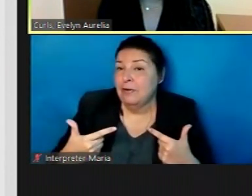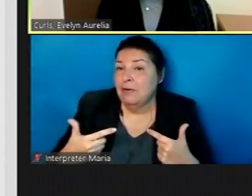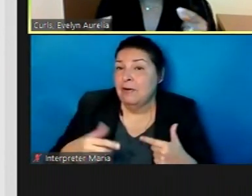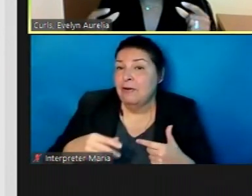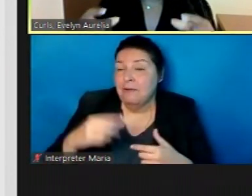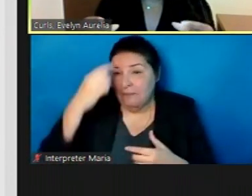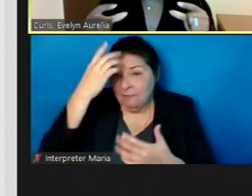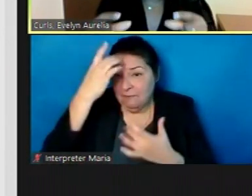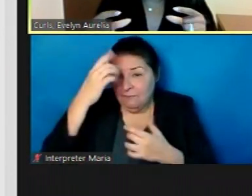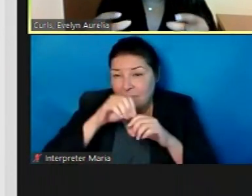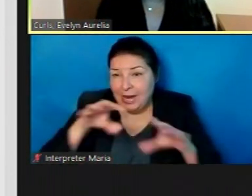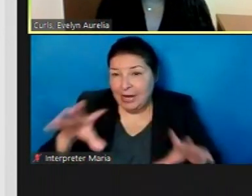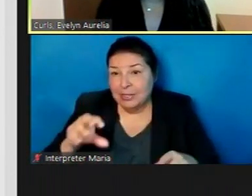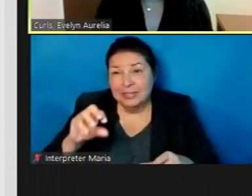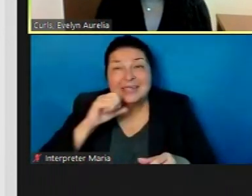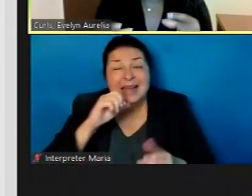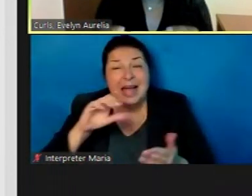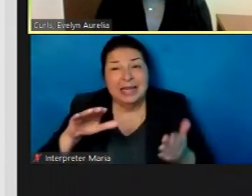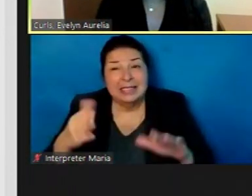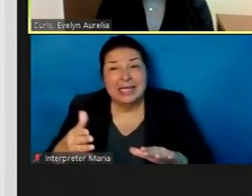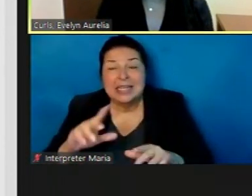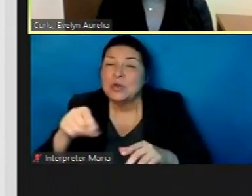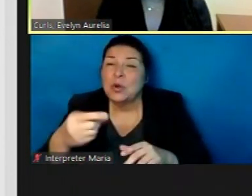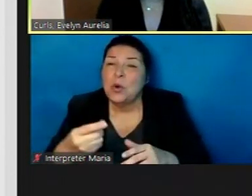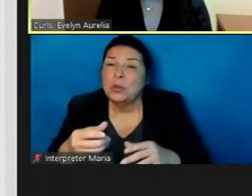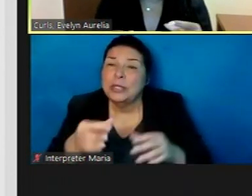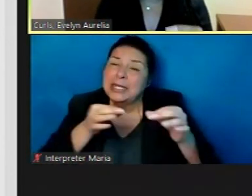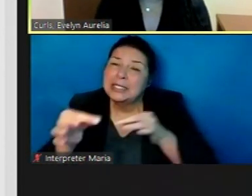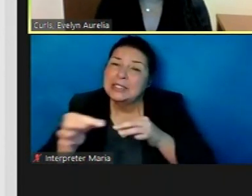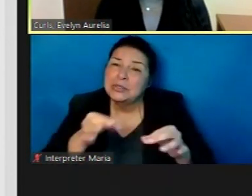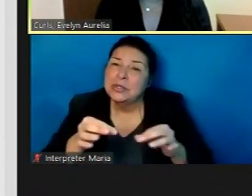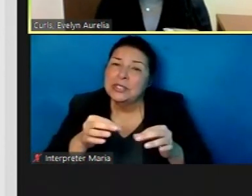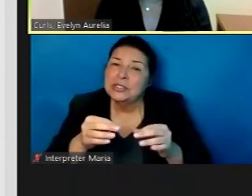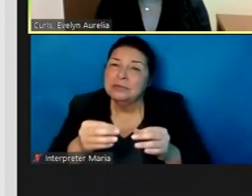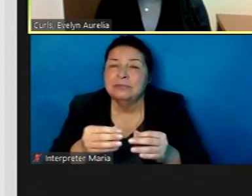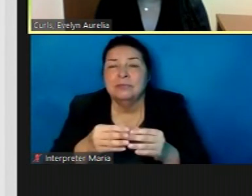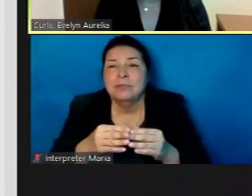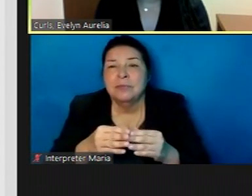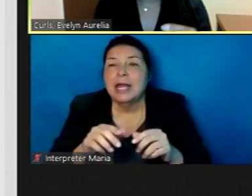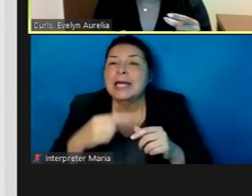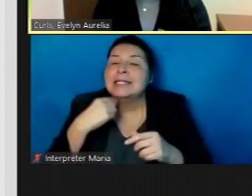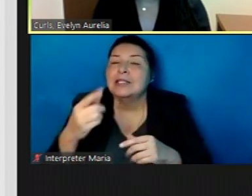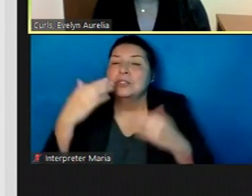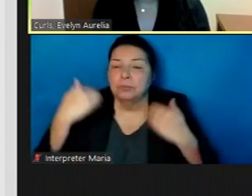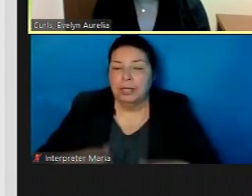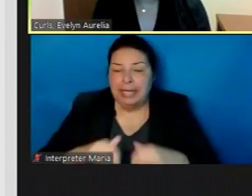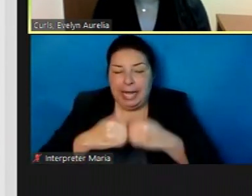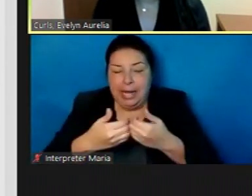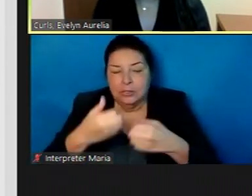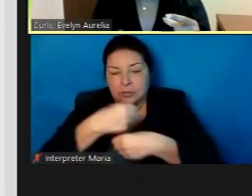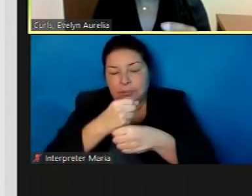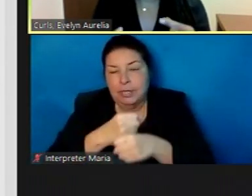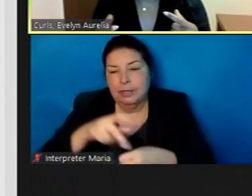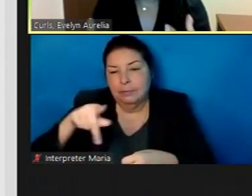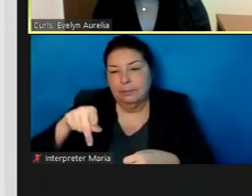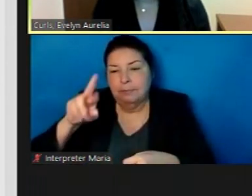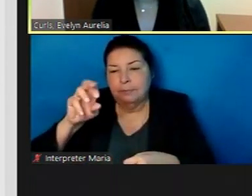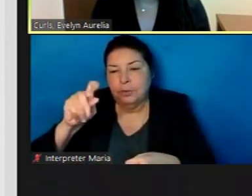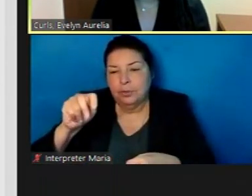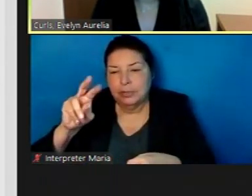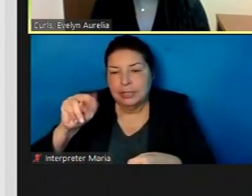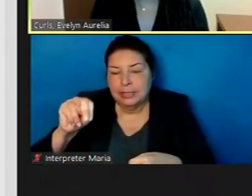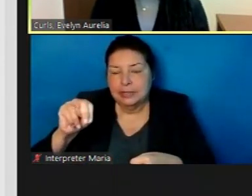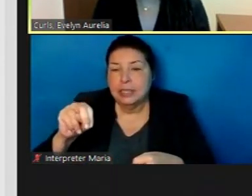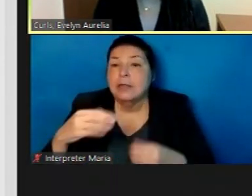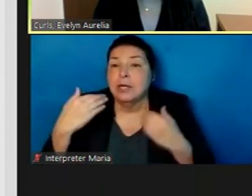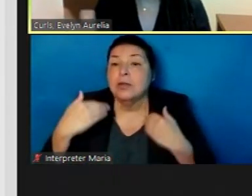all. It's just that instruction manual. That's what mRNA is. It tells your body to make proteins that look like COVID. So when your body actually